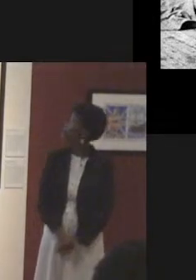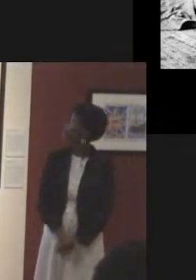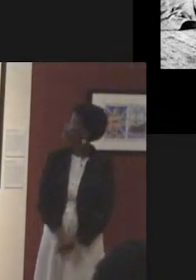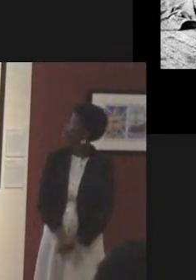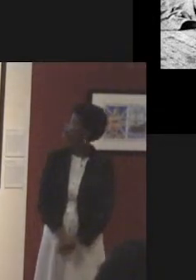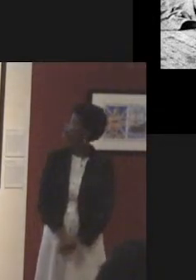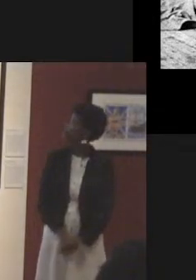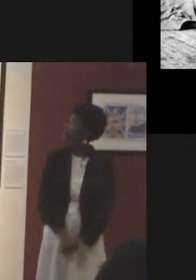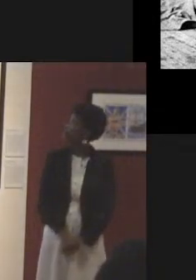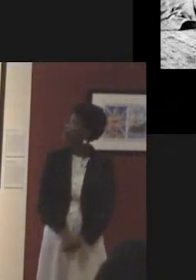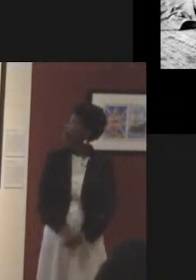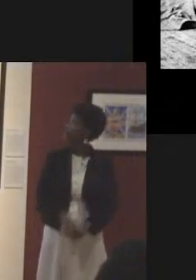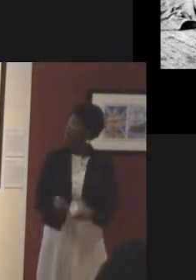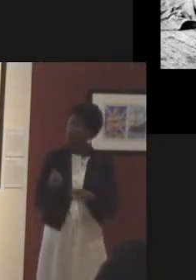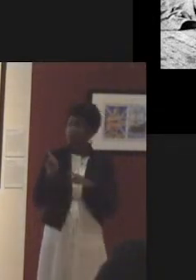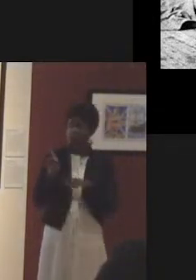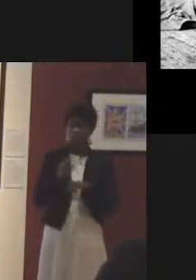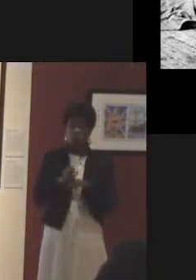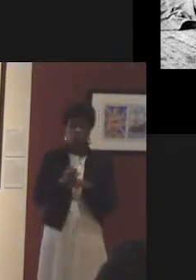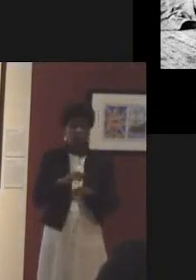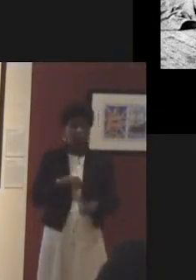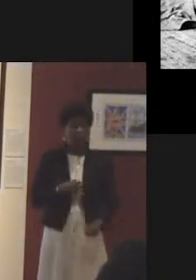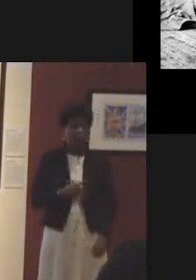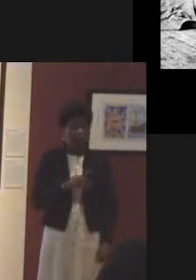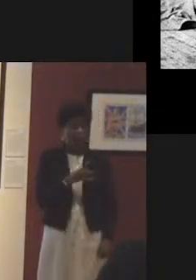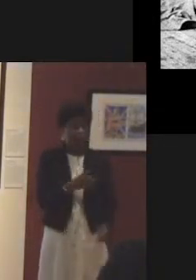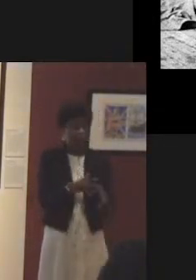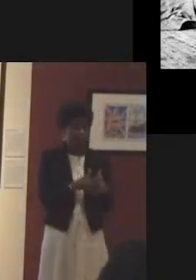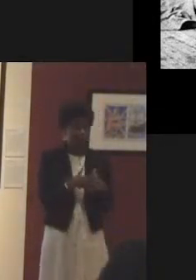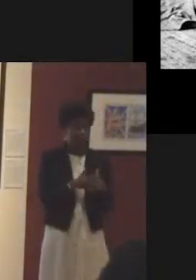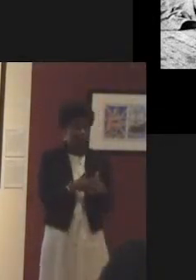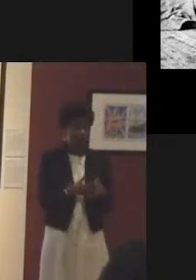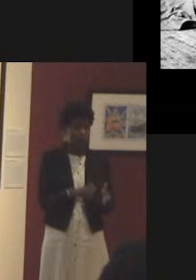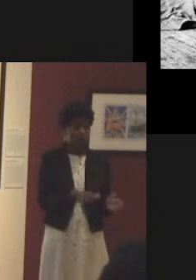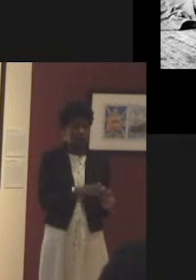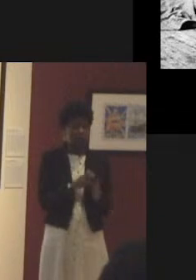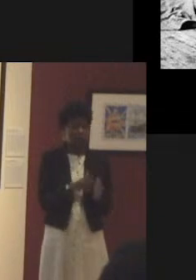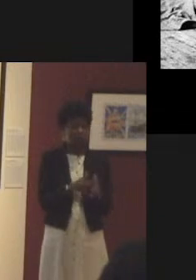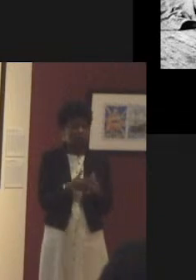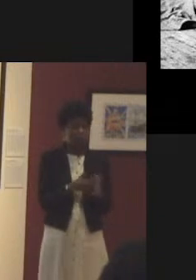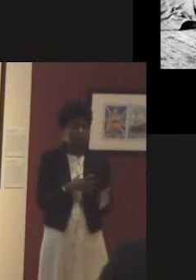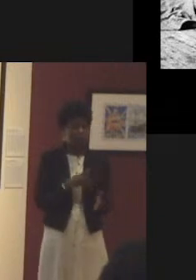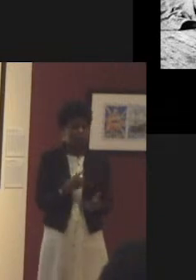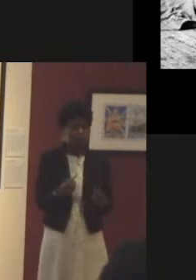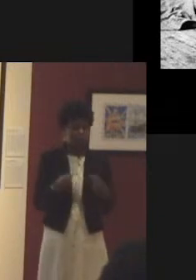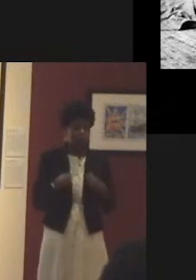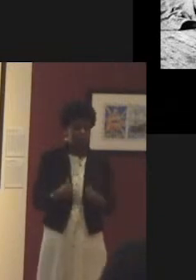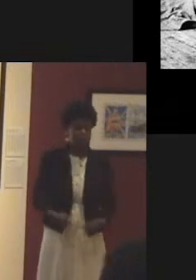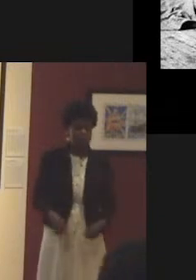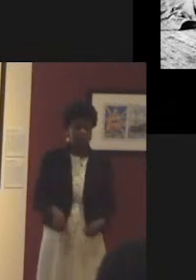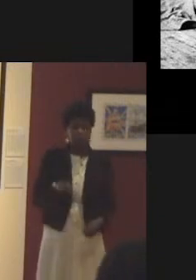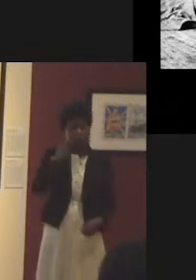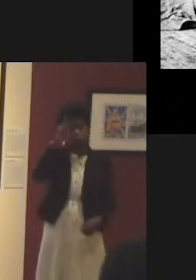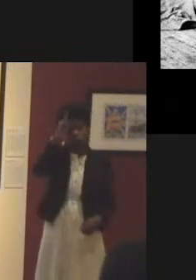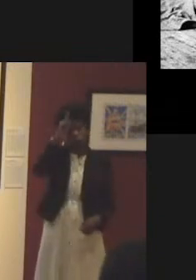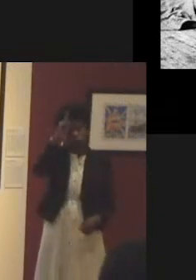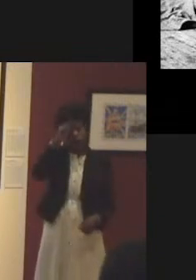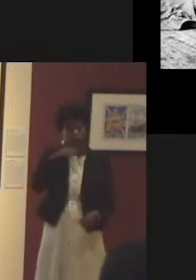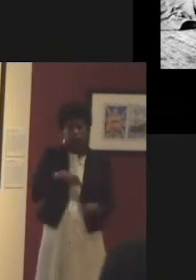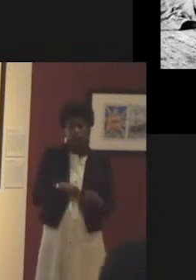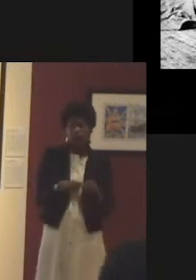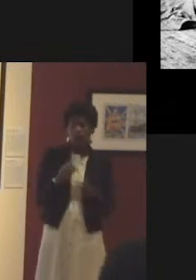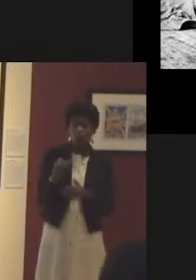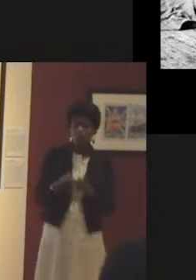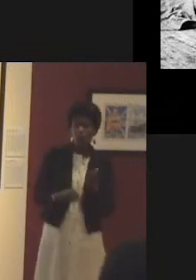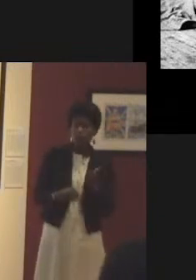And in the work I Like America and America Likes Me, the German immigrant artist Joseph Beuys